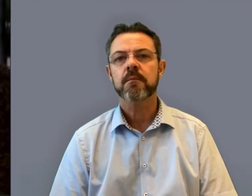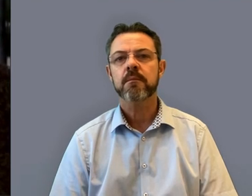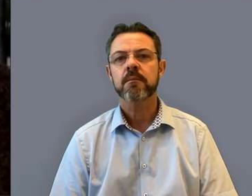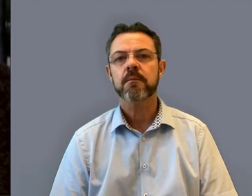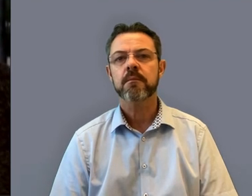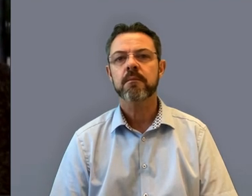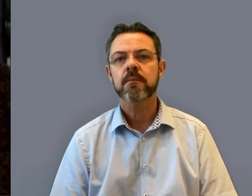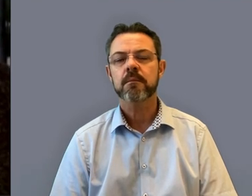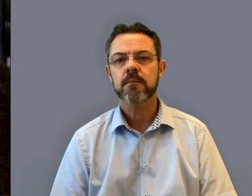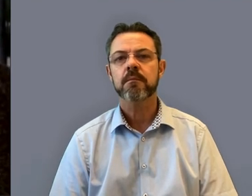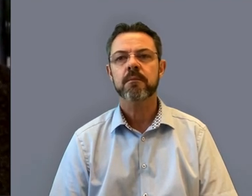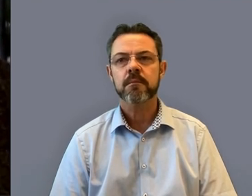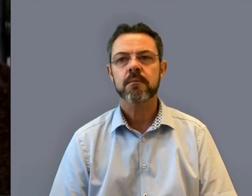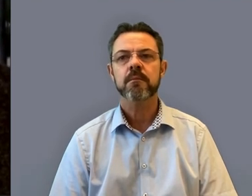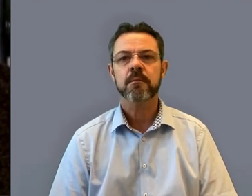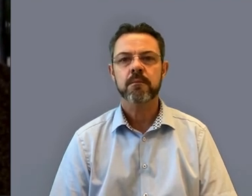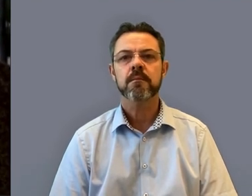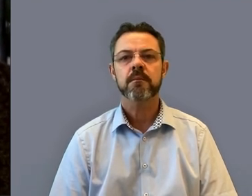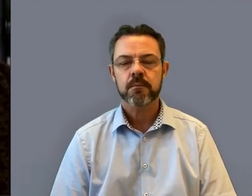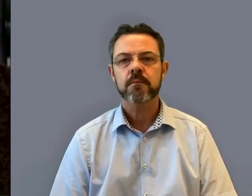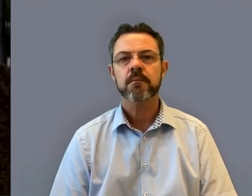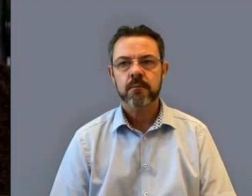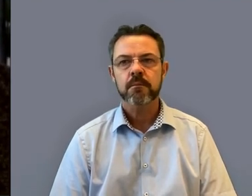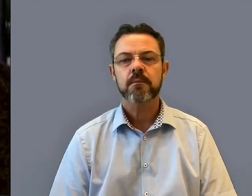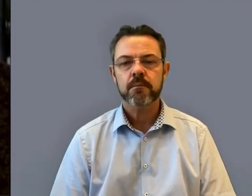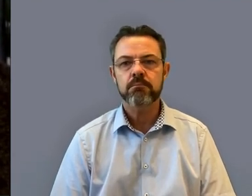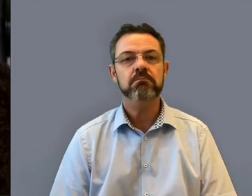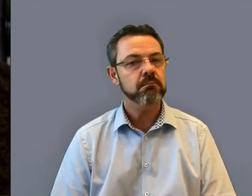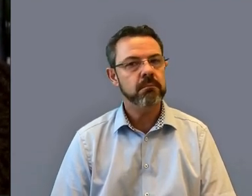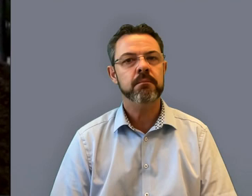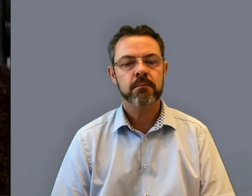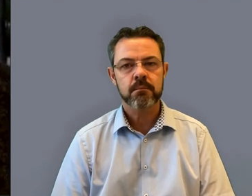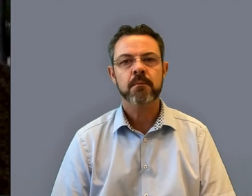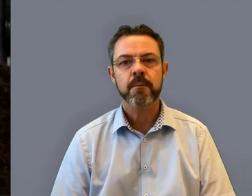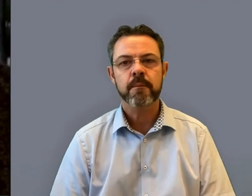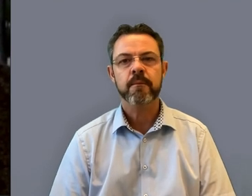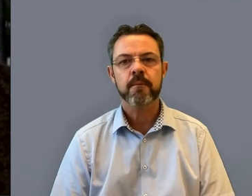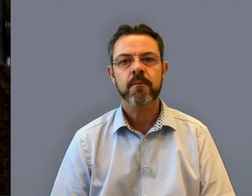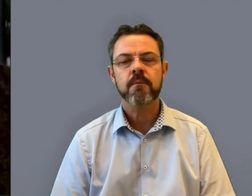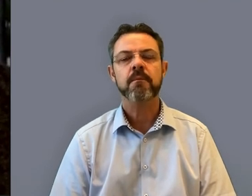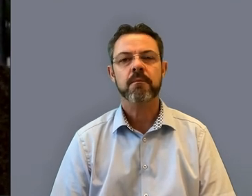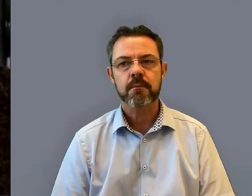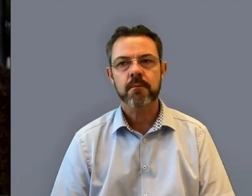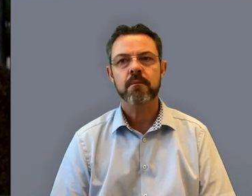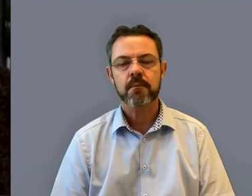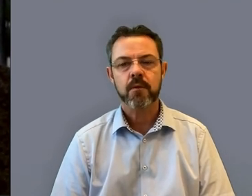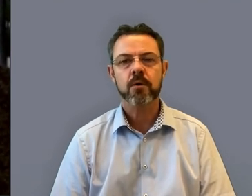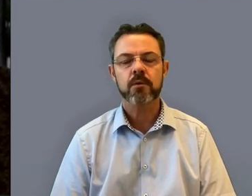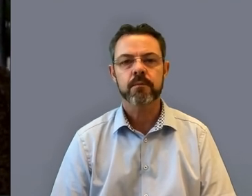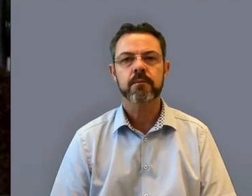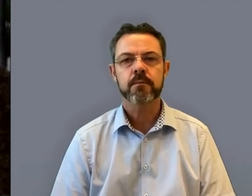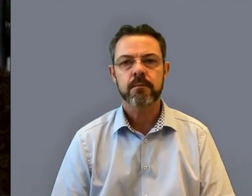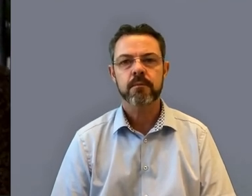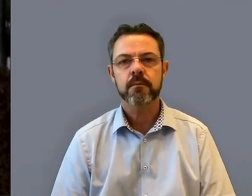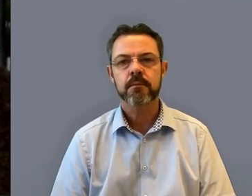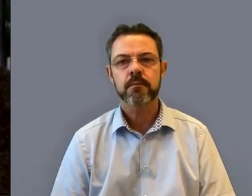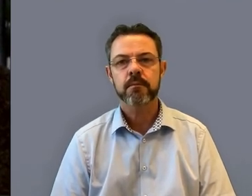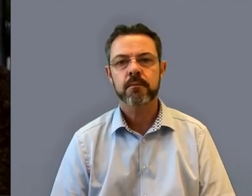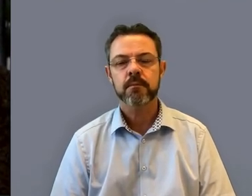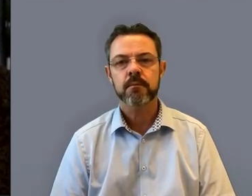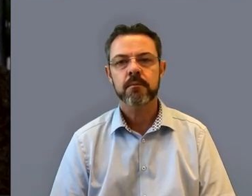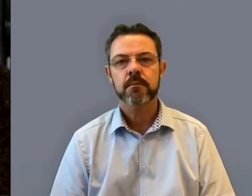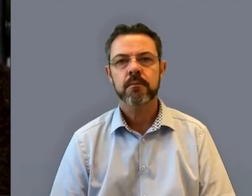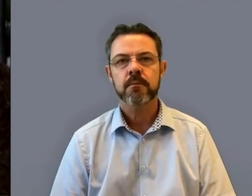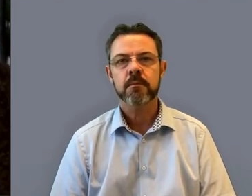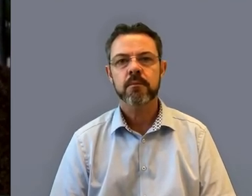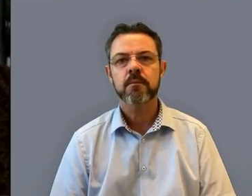research credentials, why don't you try and start a company? Why don't you commercialize the research and start a company? And that